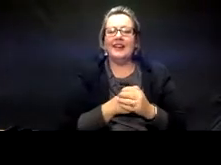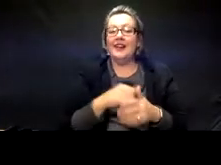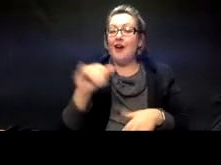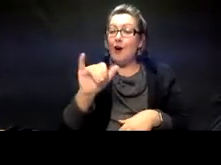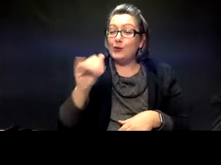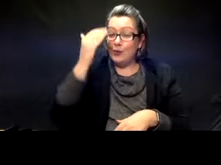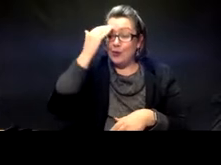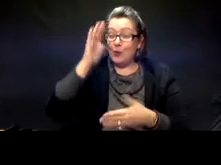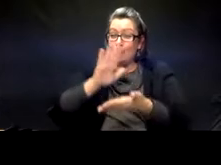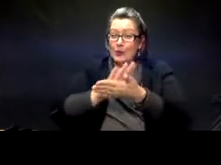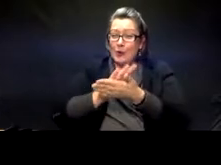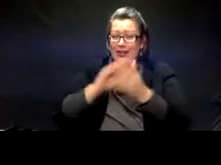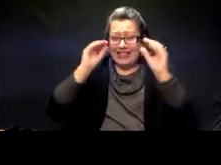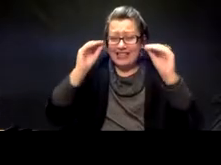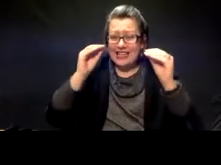child.